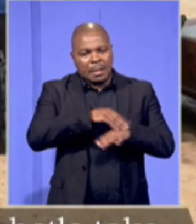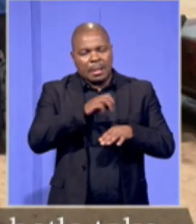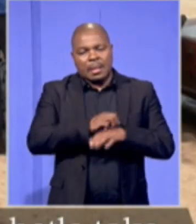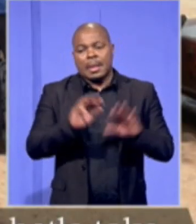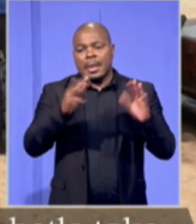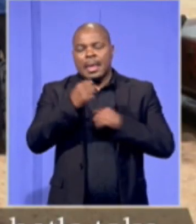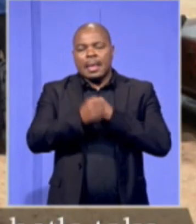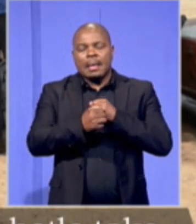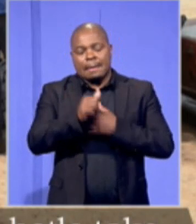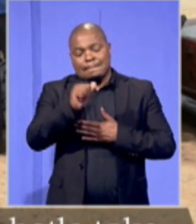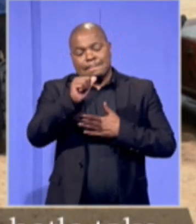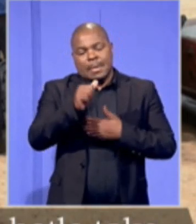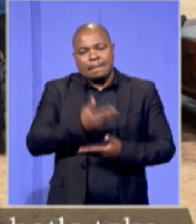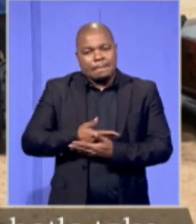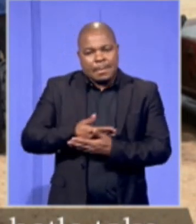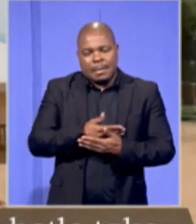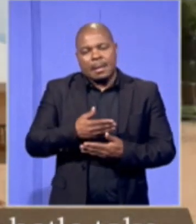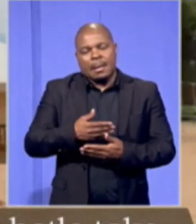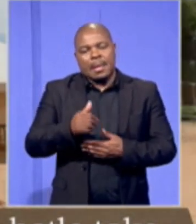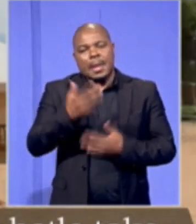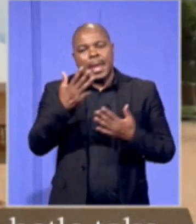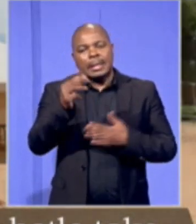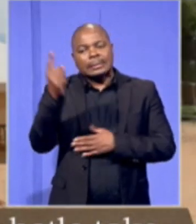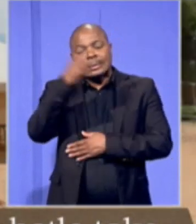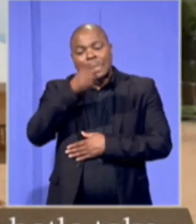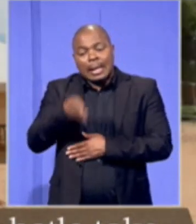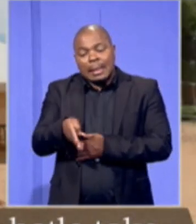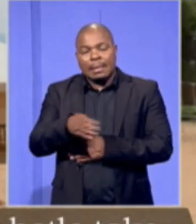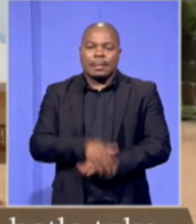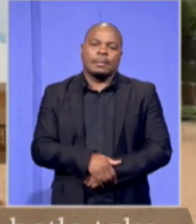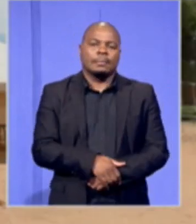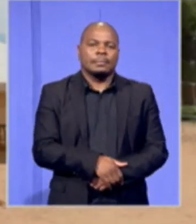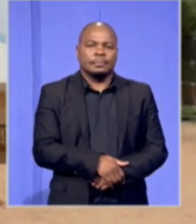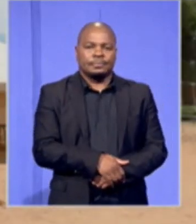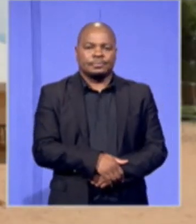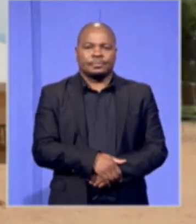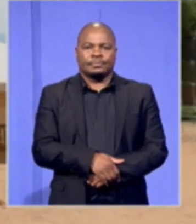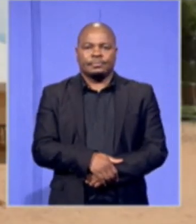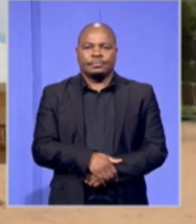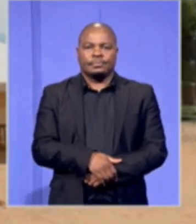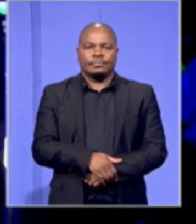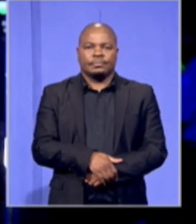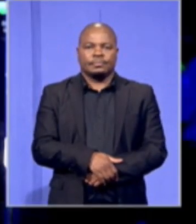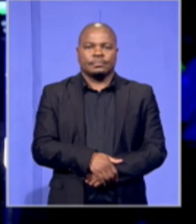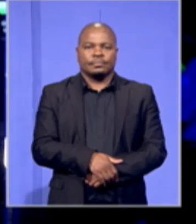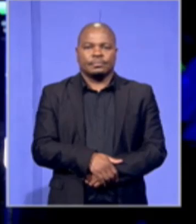Tebogo Msimanga, dikgang tsa SABC mo motseng wa Lexi mo Kuruman mo Northern Cape.